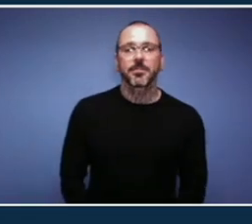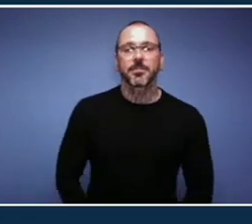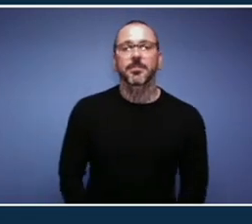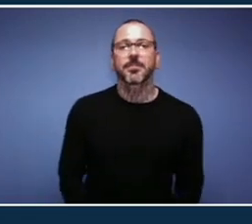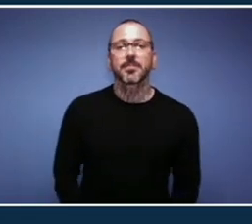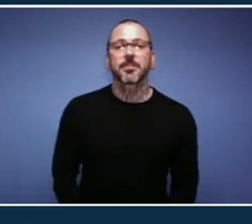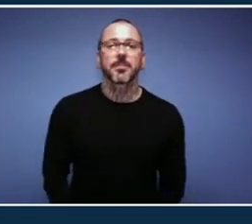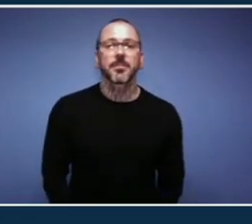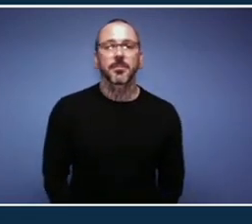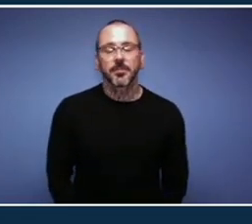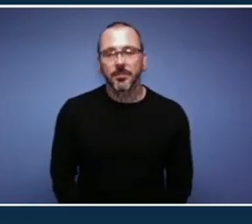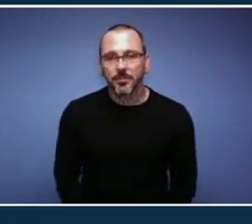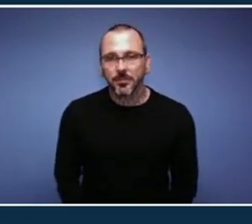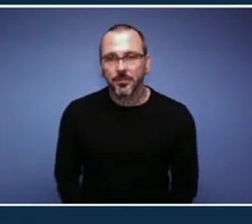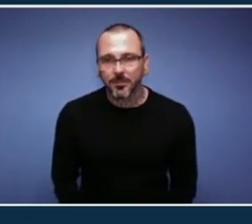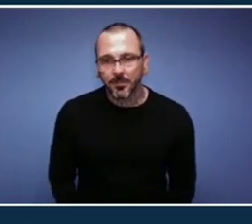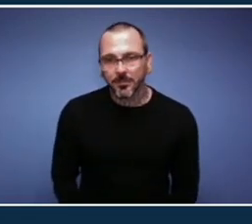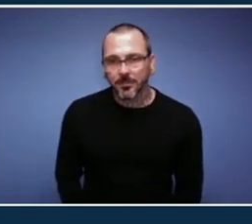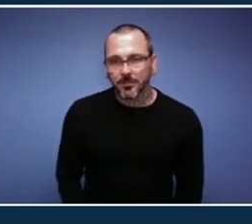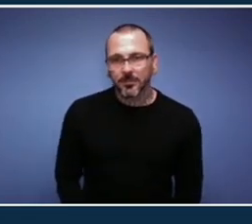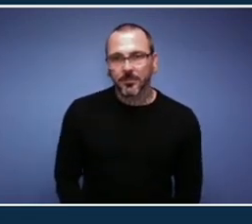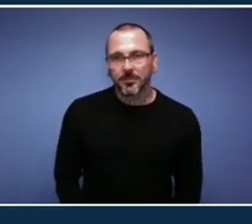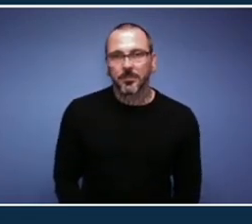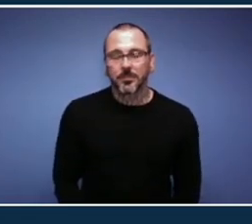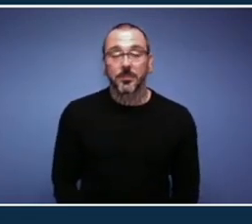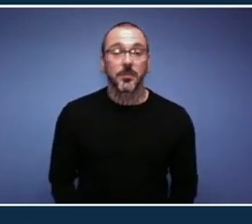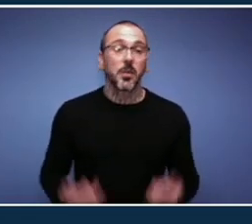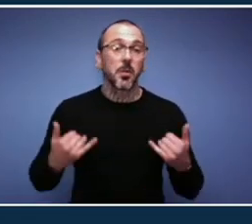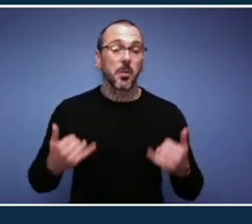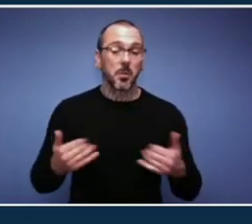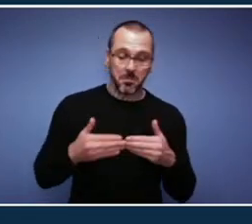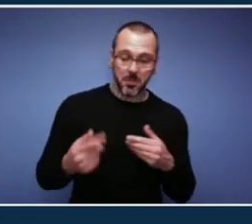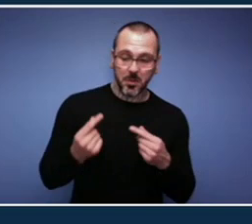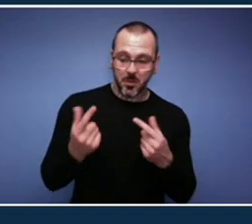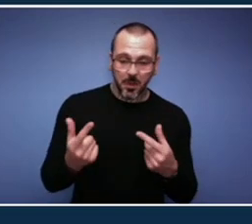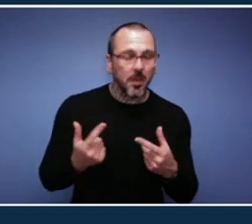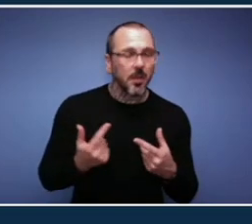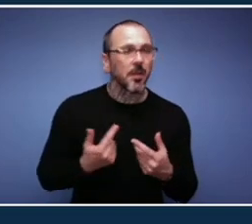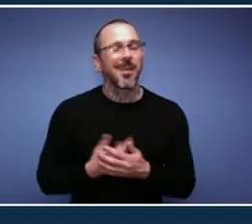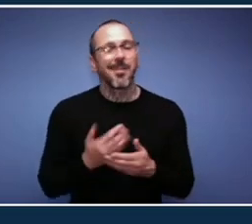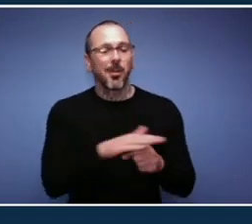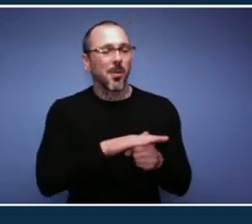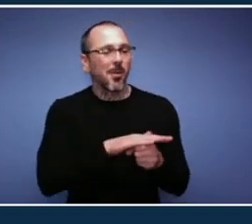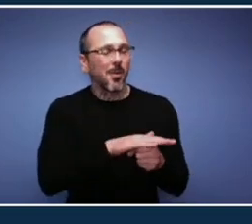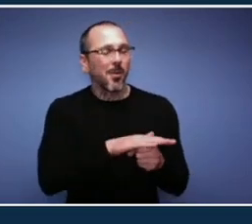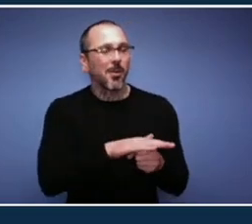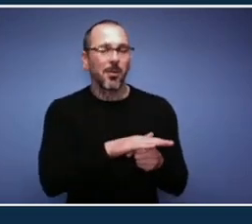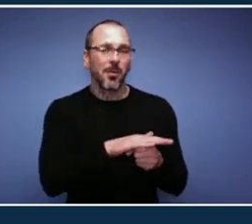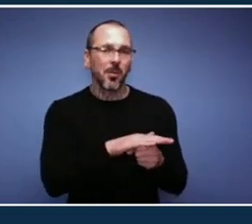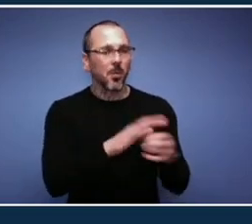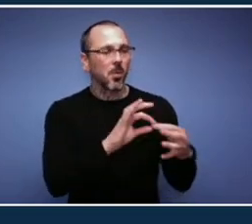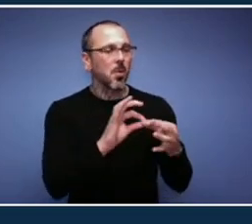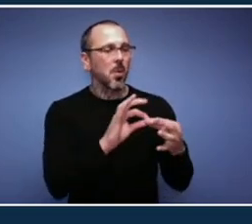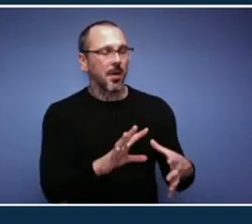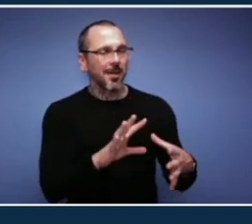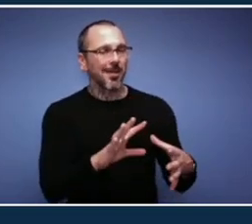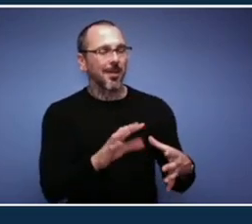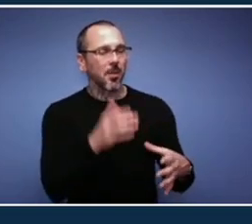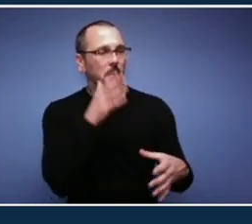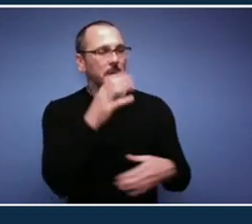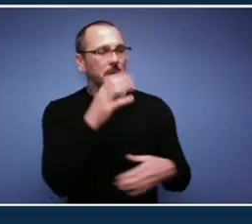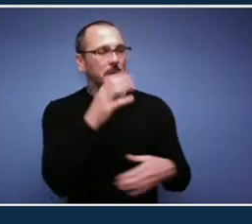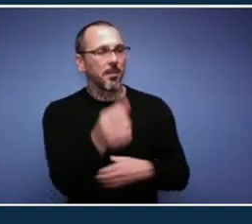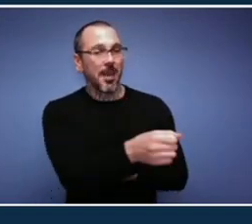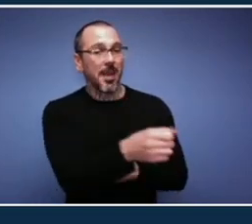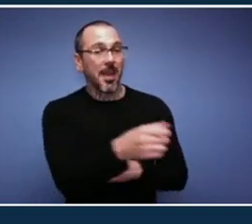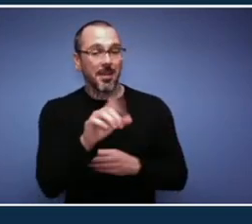area coordinator, and they're gonna sit down with the person and be like, okay, what do you want for your life? And many people